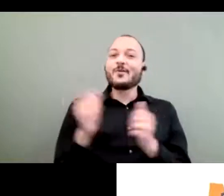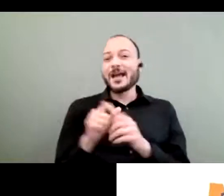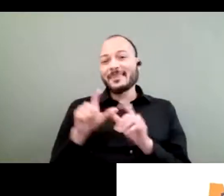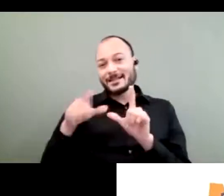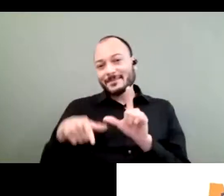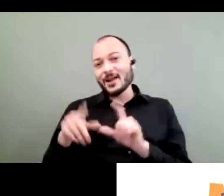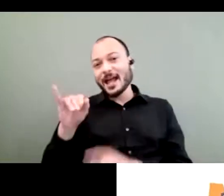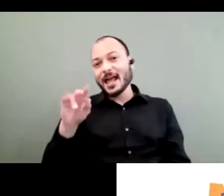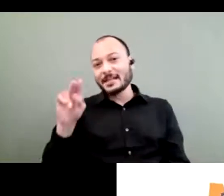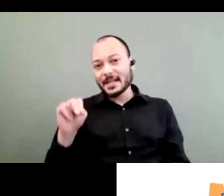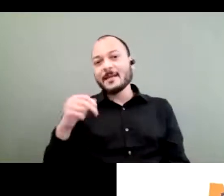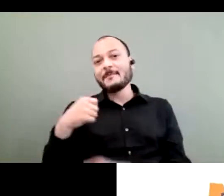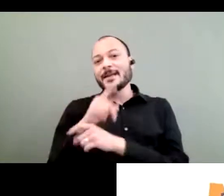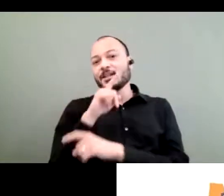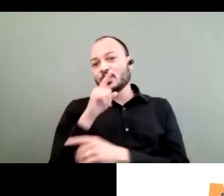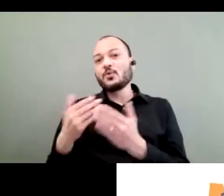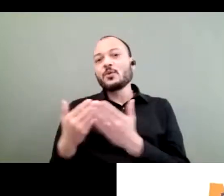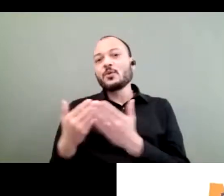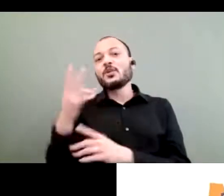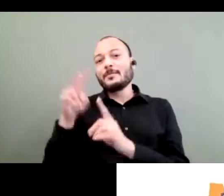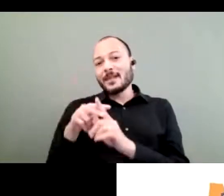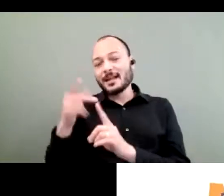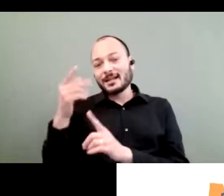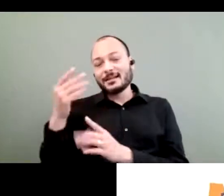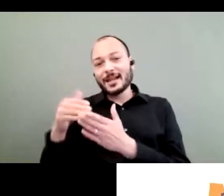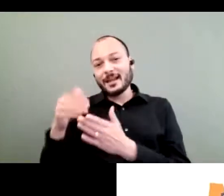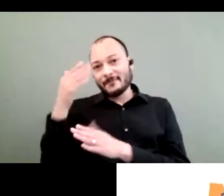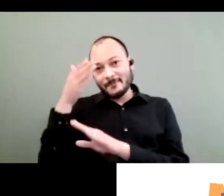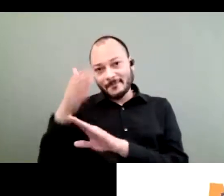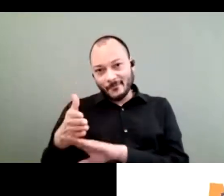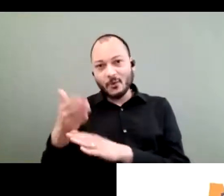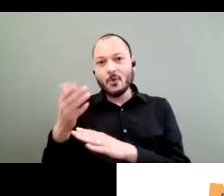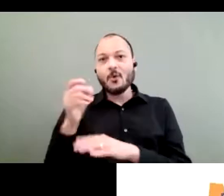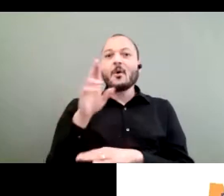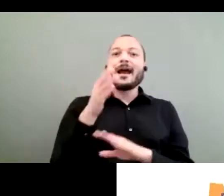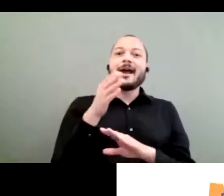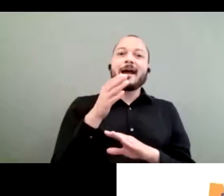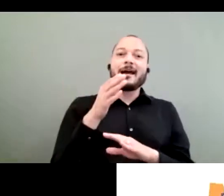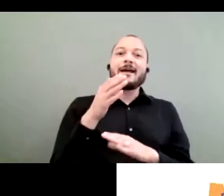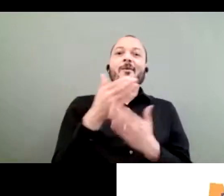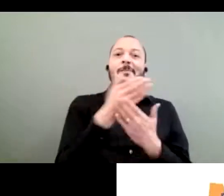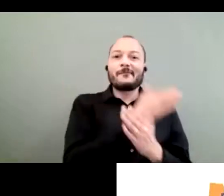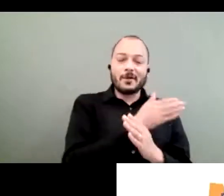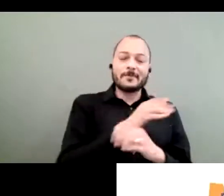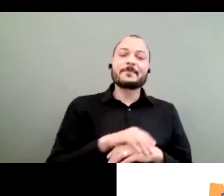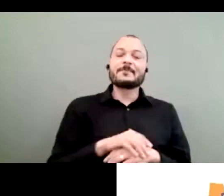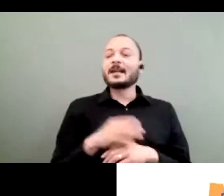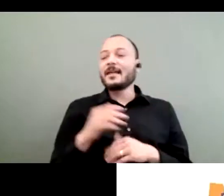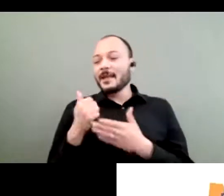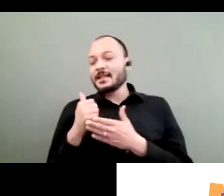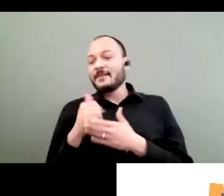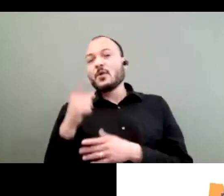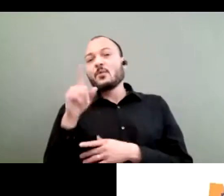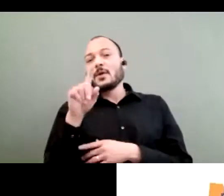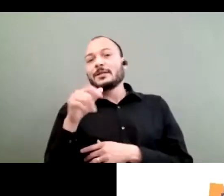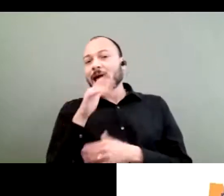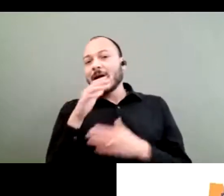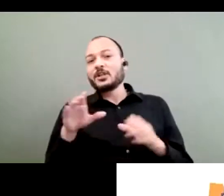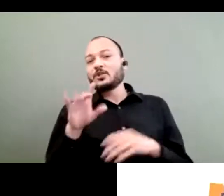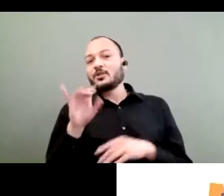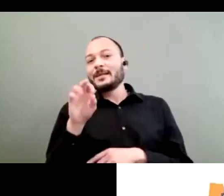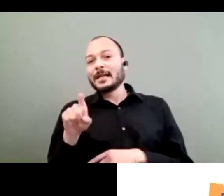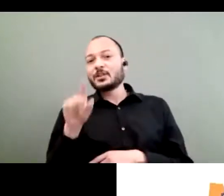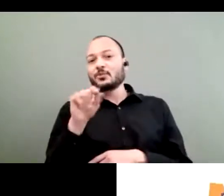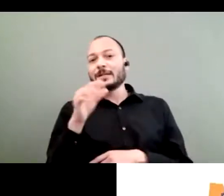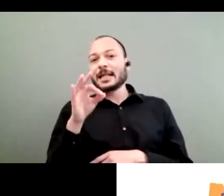before or right after. Great. That's helpful. And just while, so for you still, so one question we got is I didn't do my taxes in